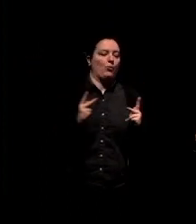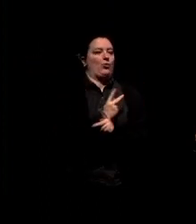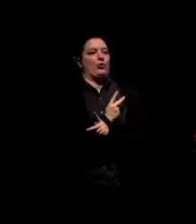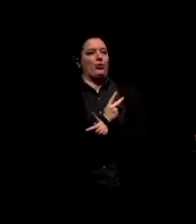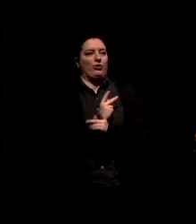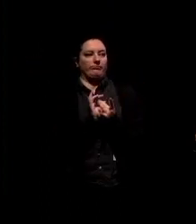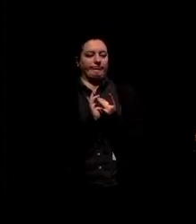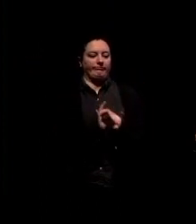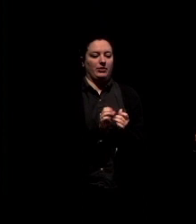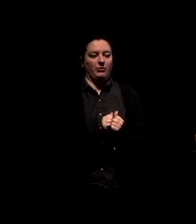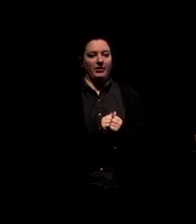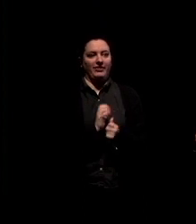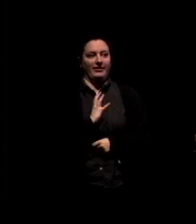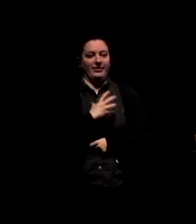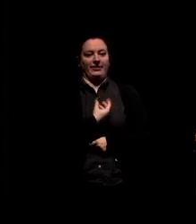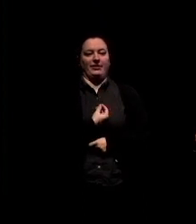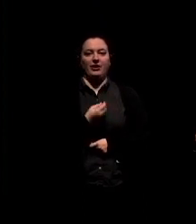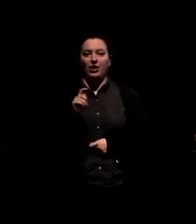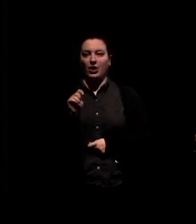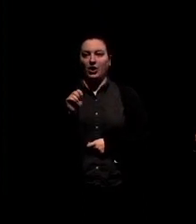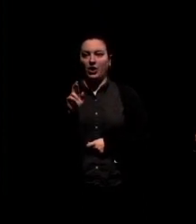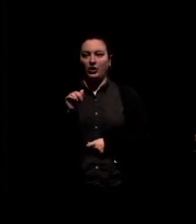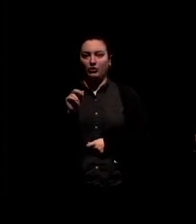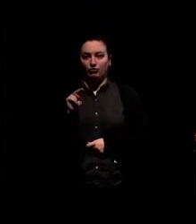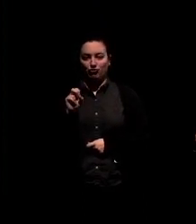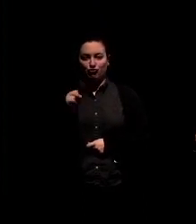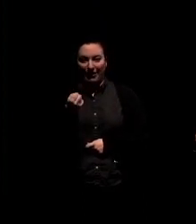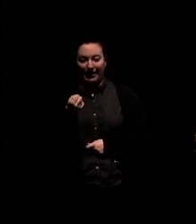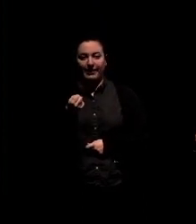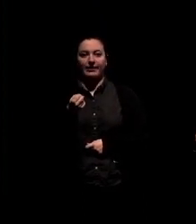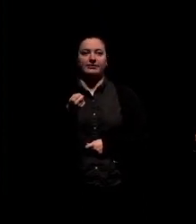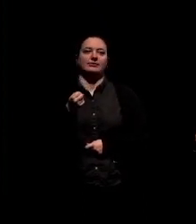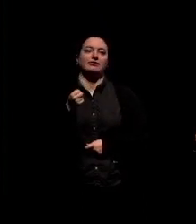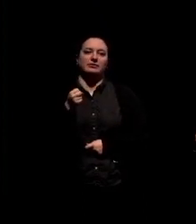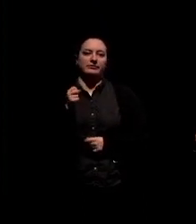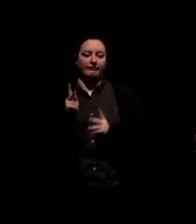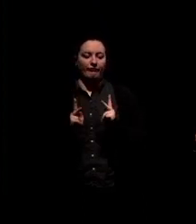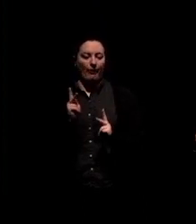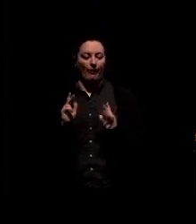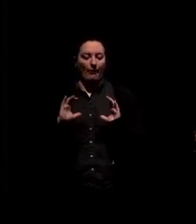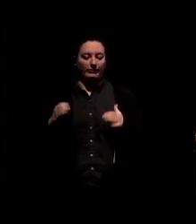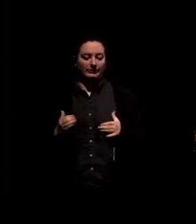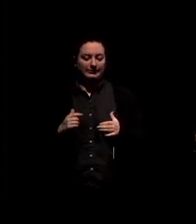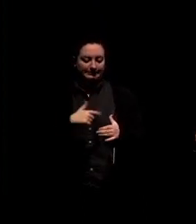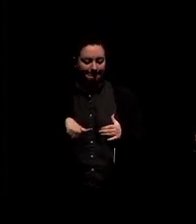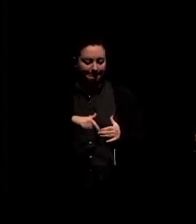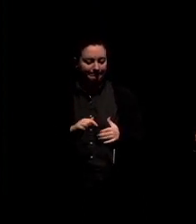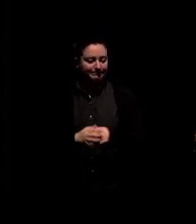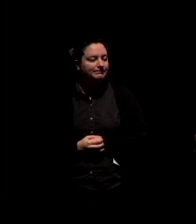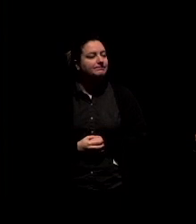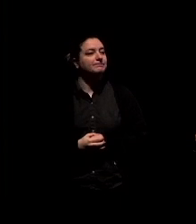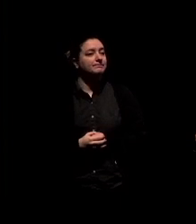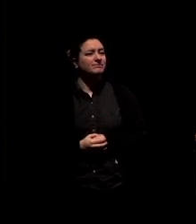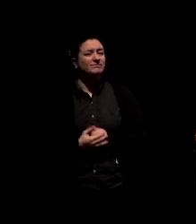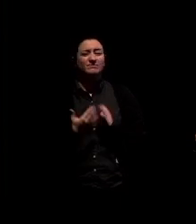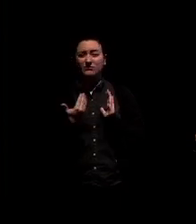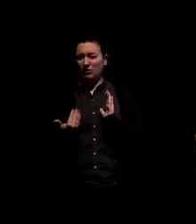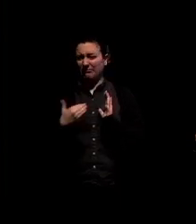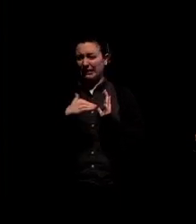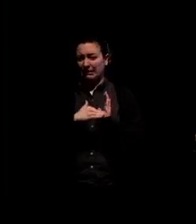LGBTQ, the trans and queer folks in our community. Again, talking about some of the barriers that folks from our